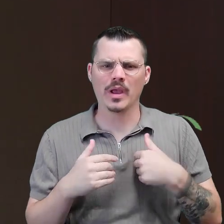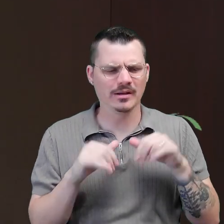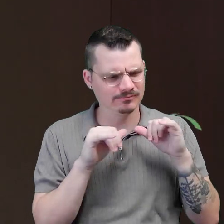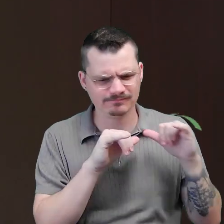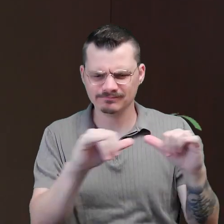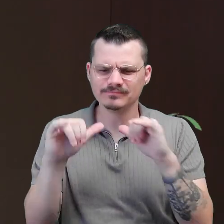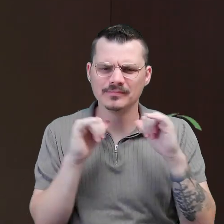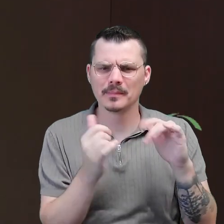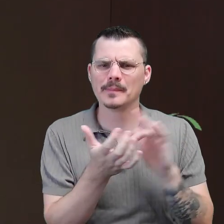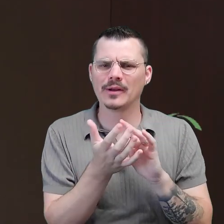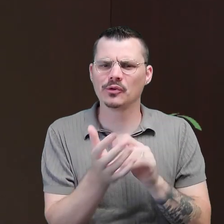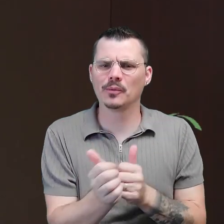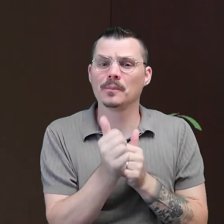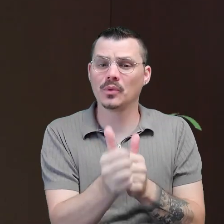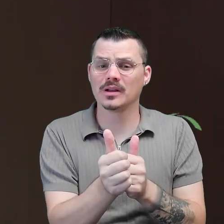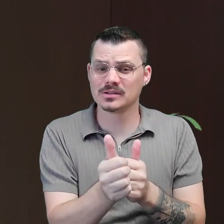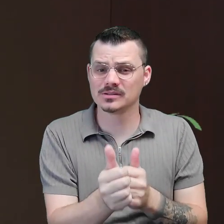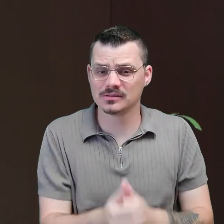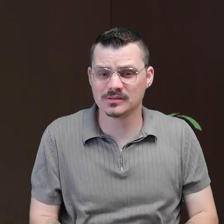standard medical practice.